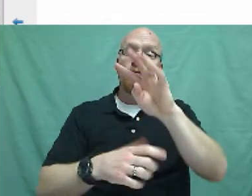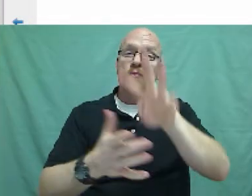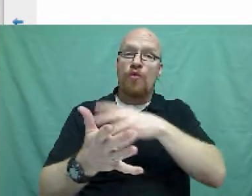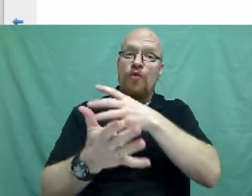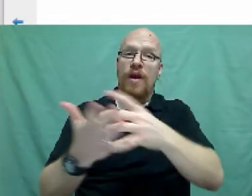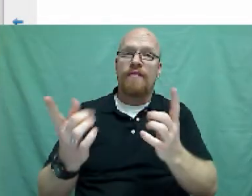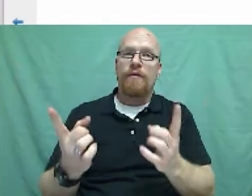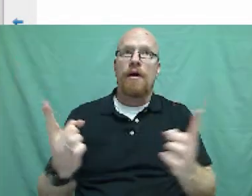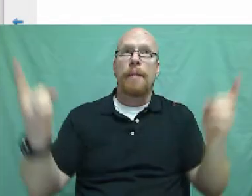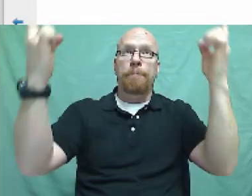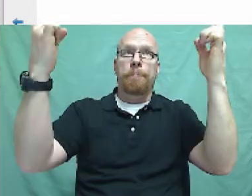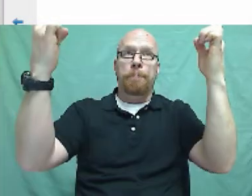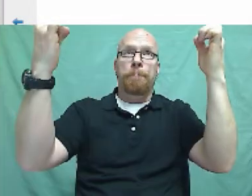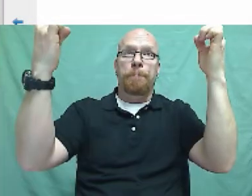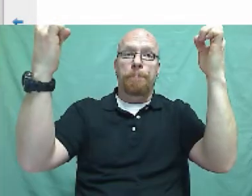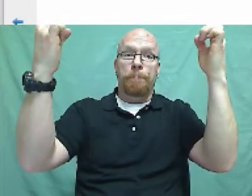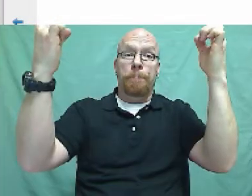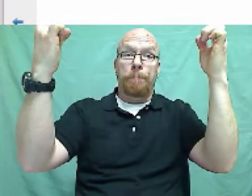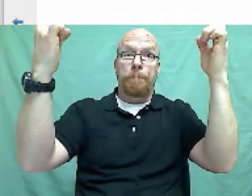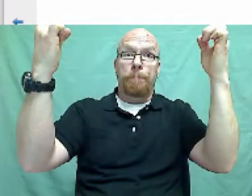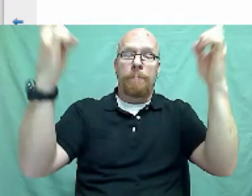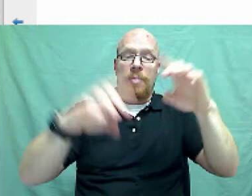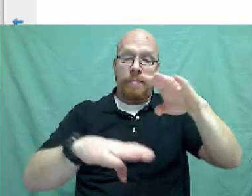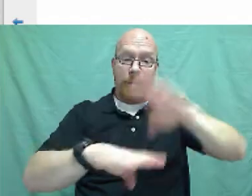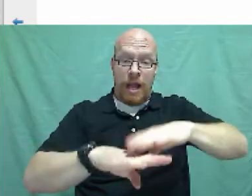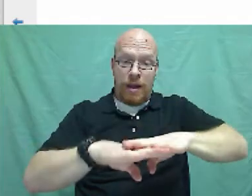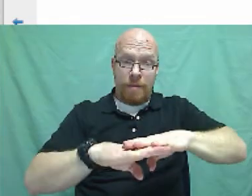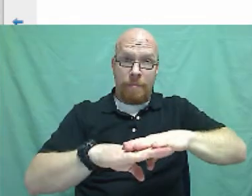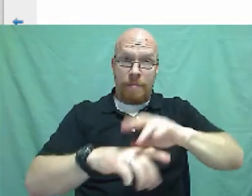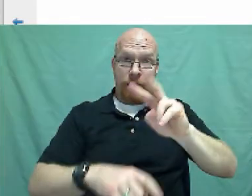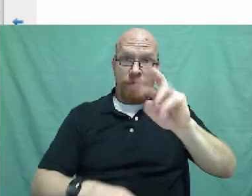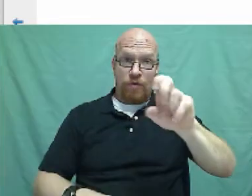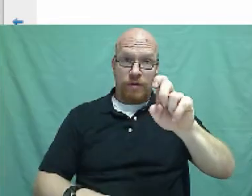squared when a is positive. The graph points up.